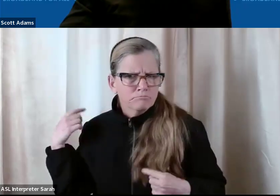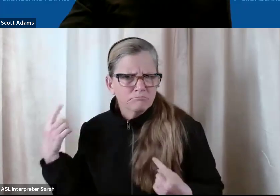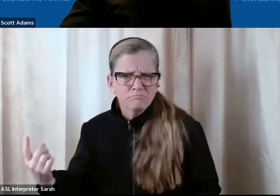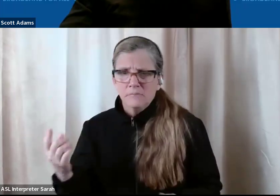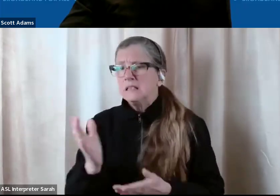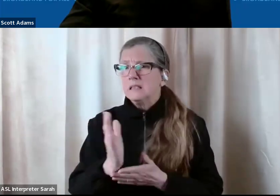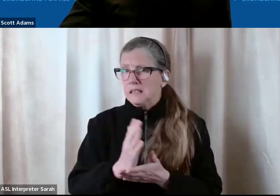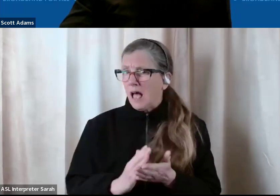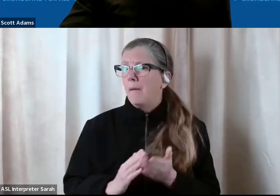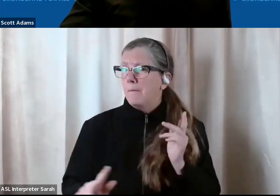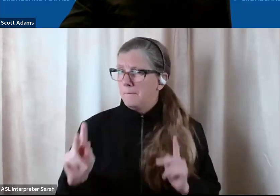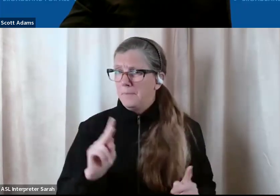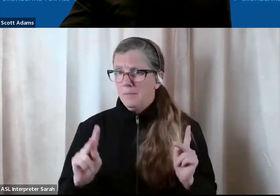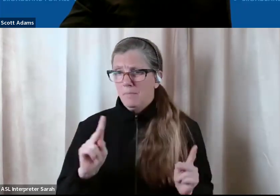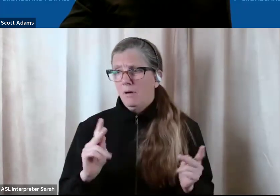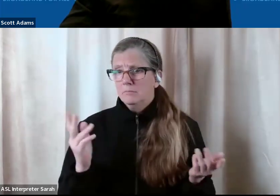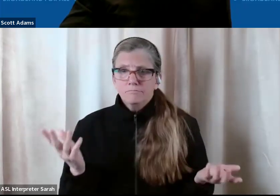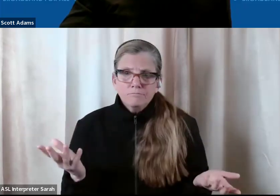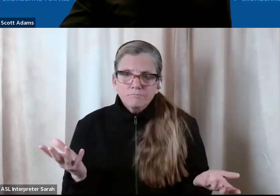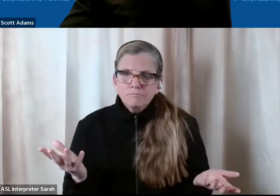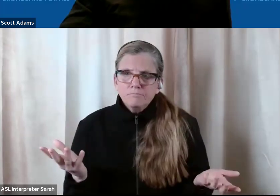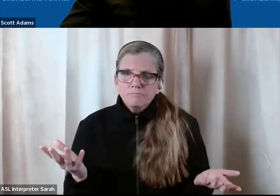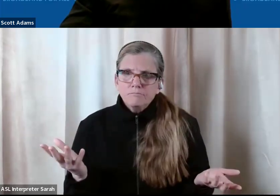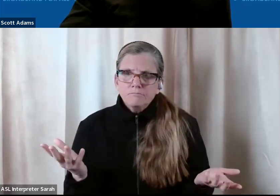folks without having